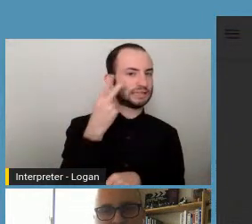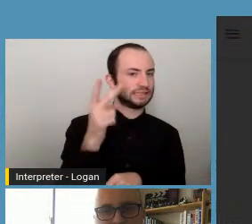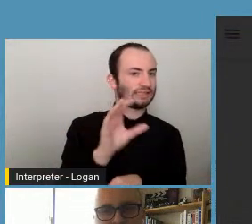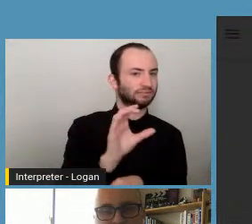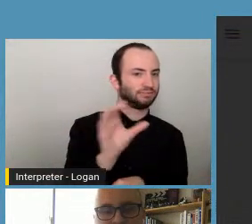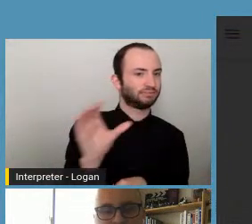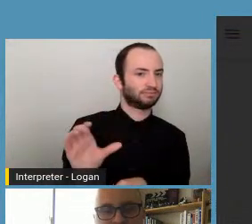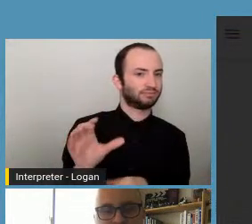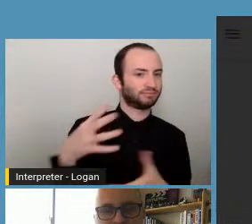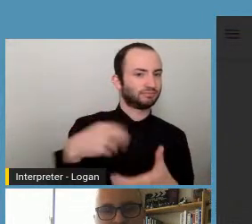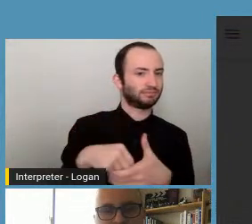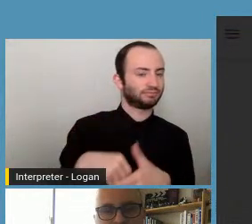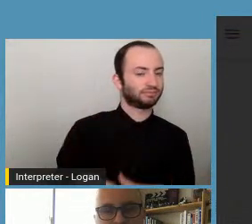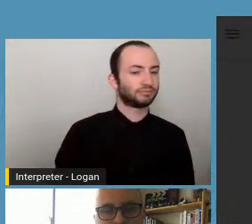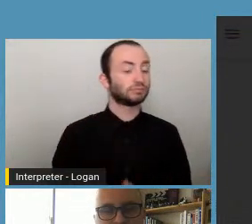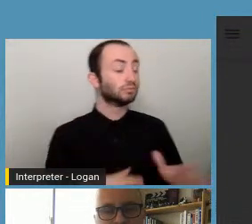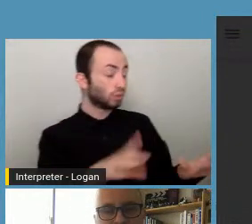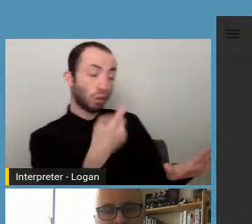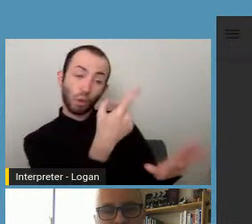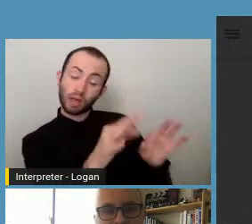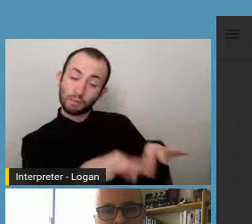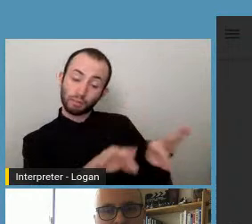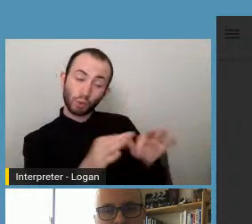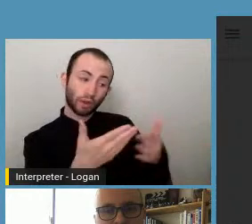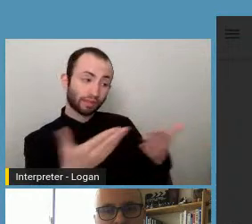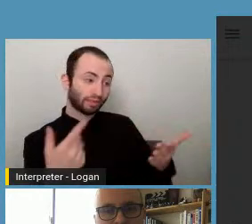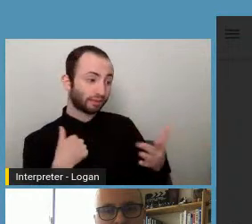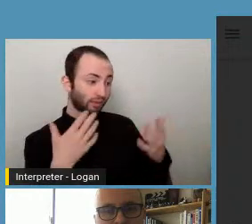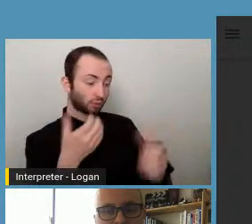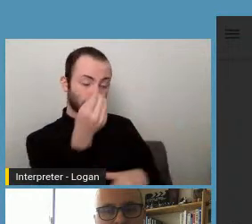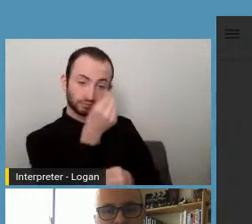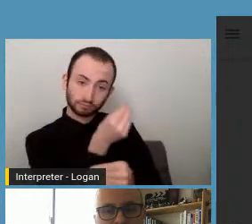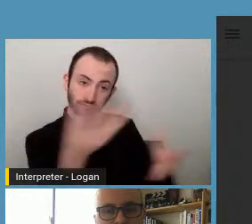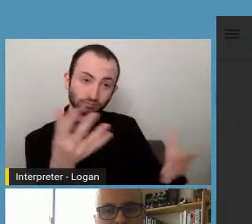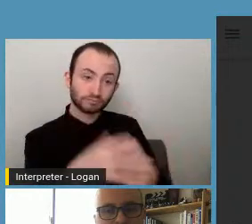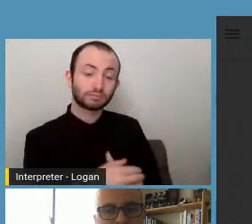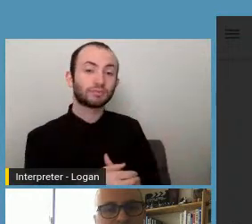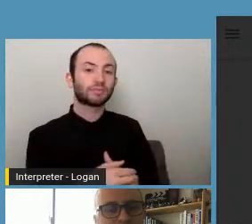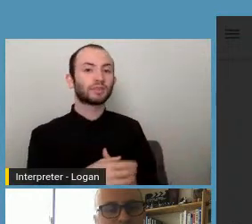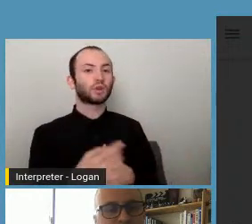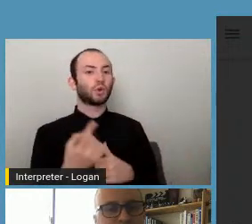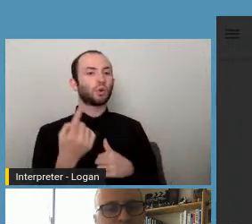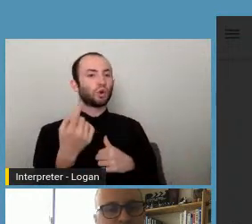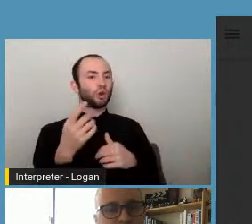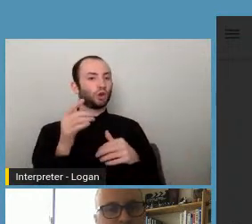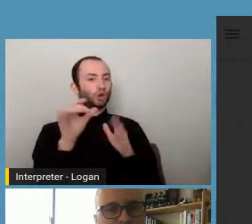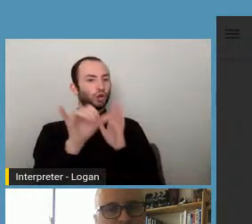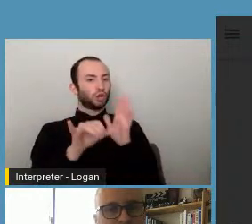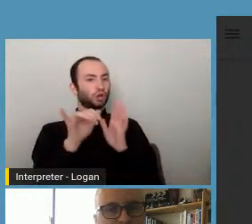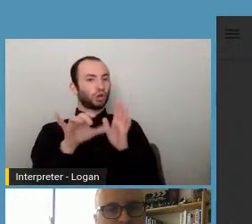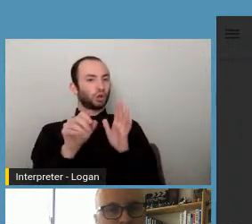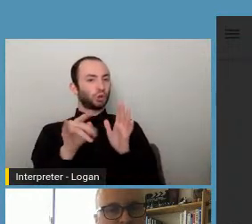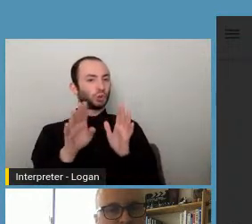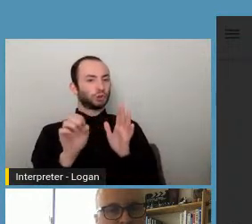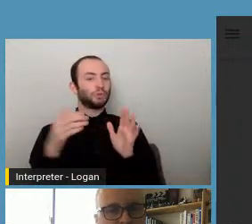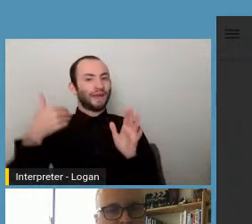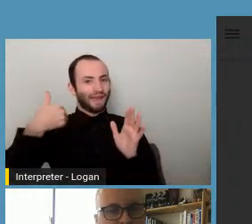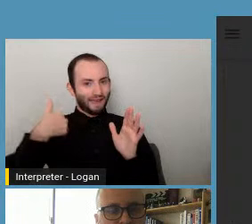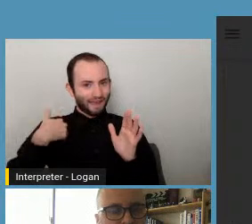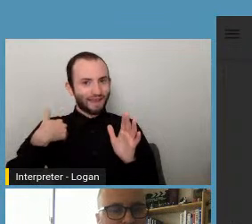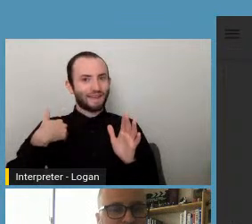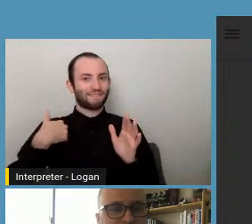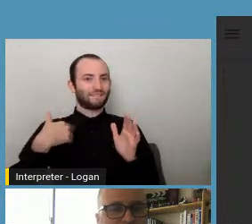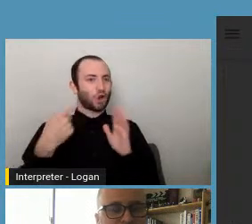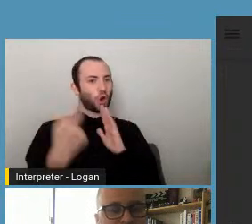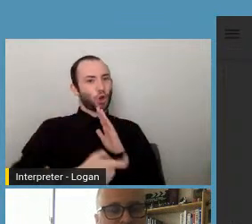thing there is to understand that YouTube does offer automatic captions, and some of this has been in flux because they're revisiting